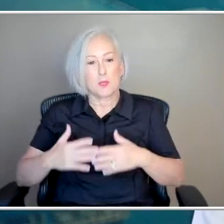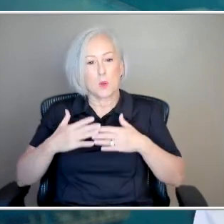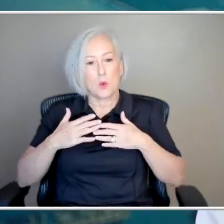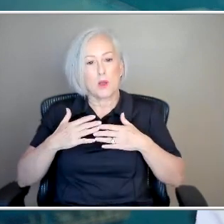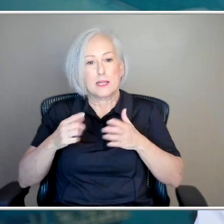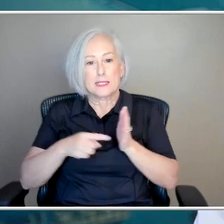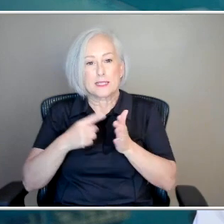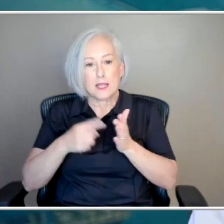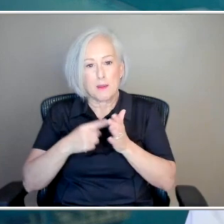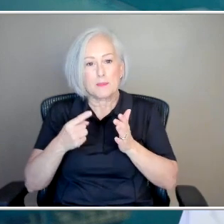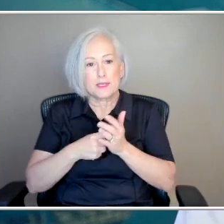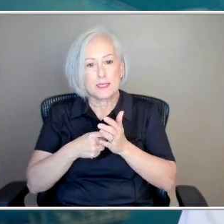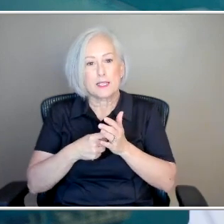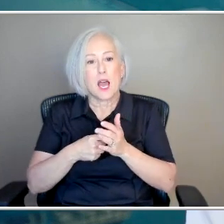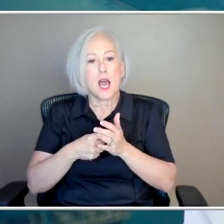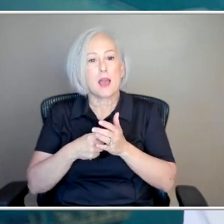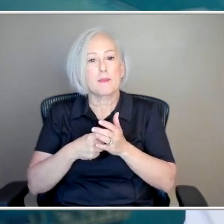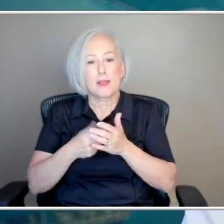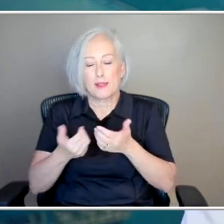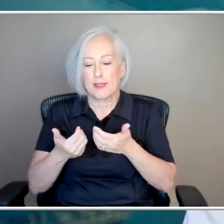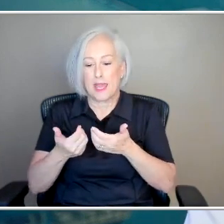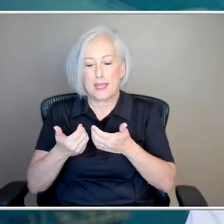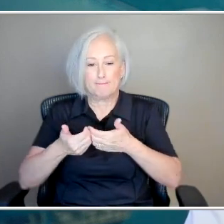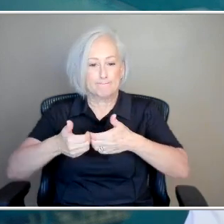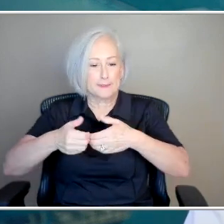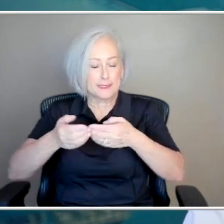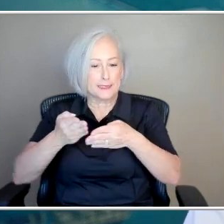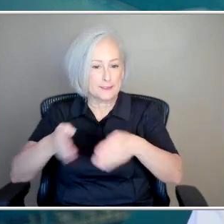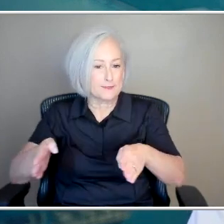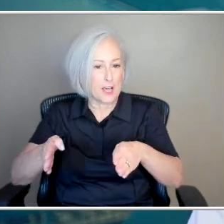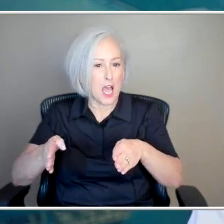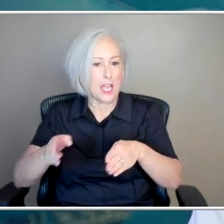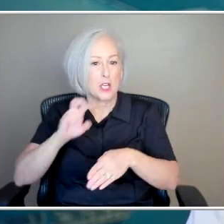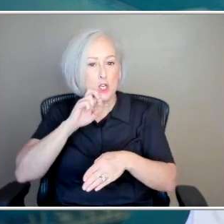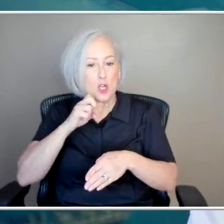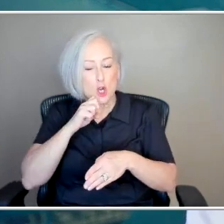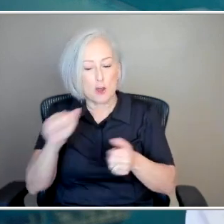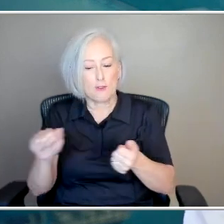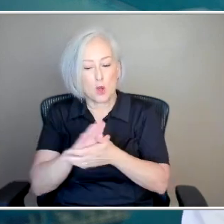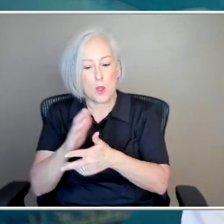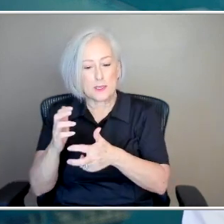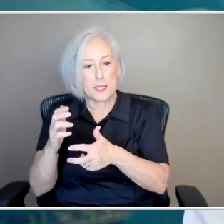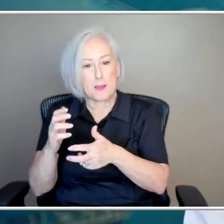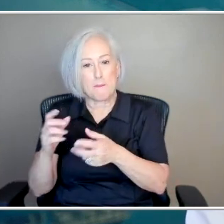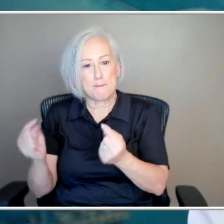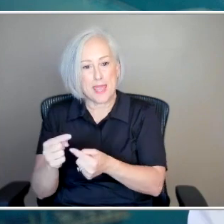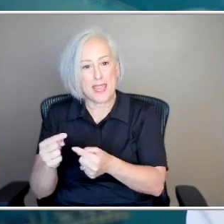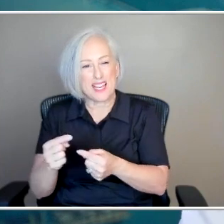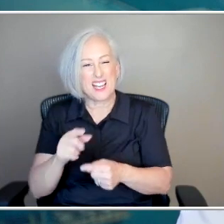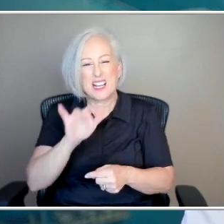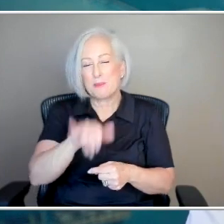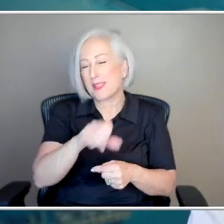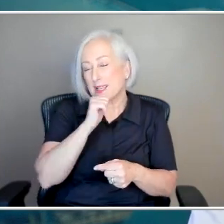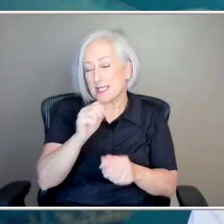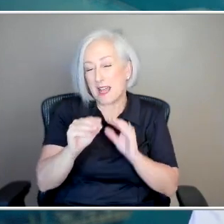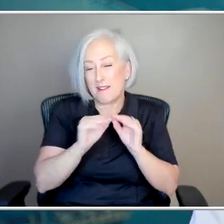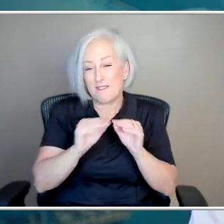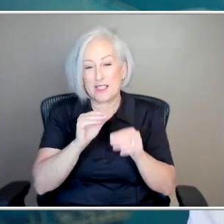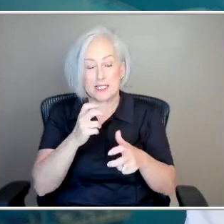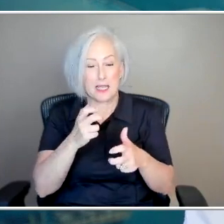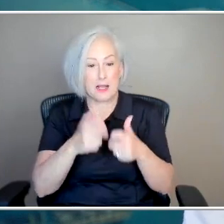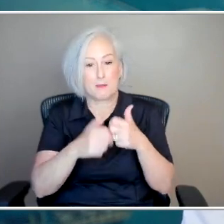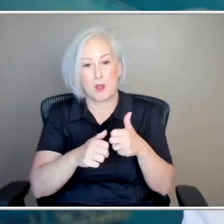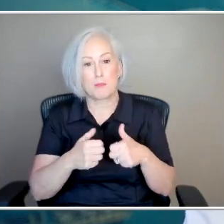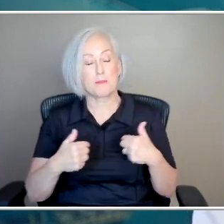cause pain. But that's not necessarily fixing the problem. What I do is I